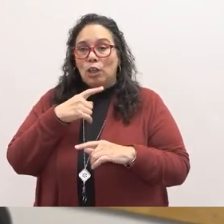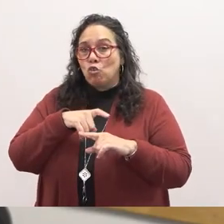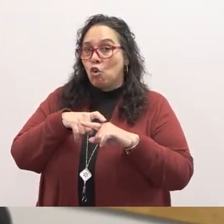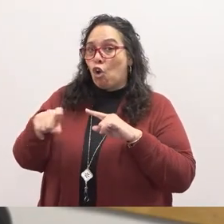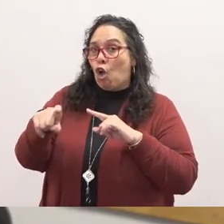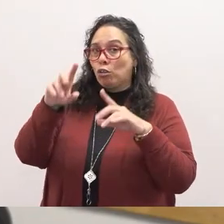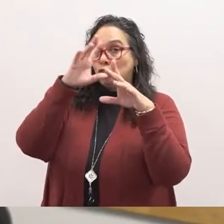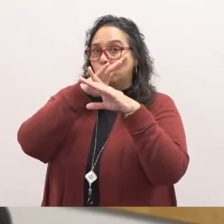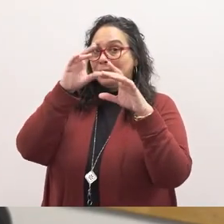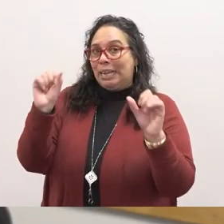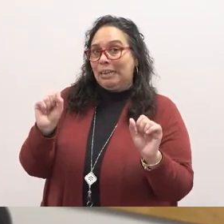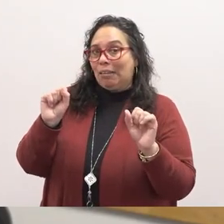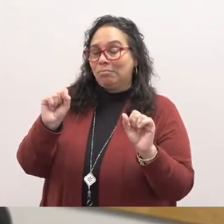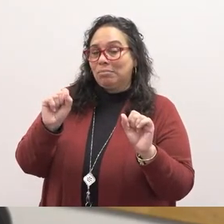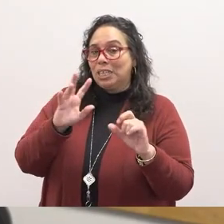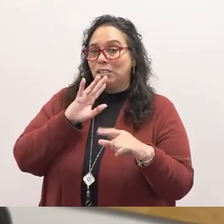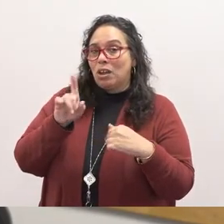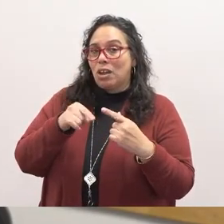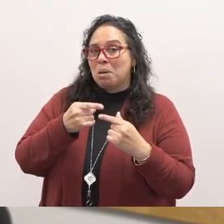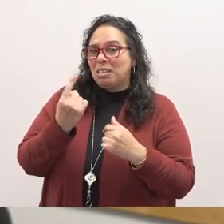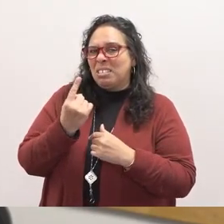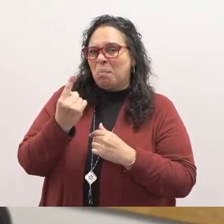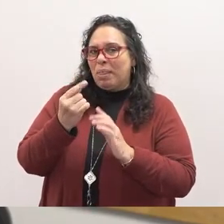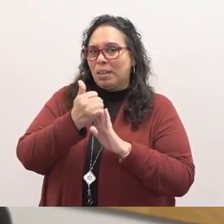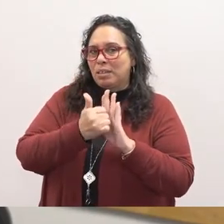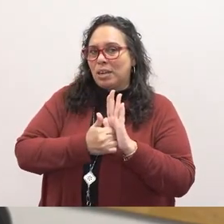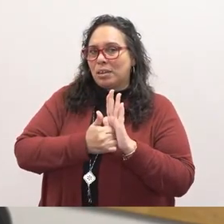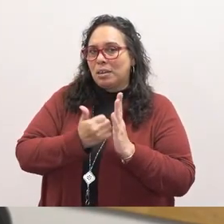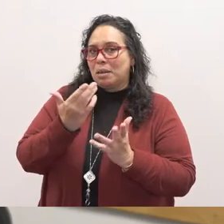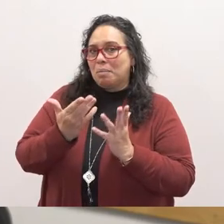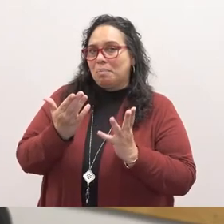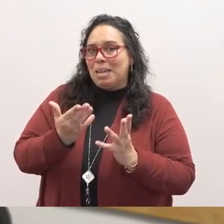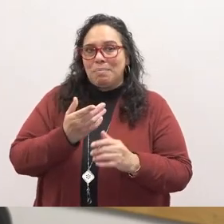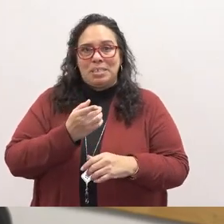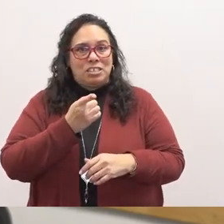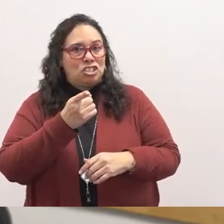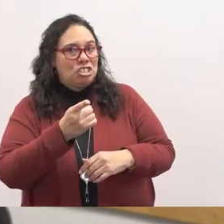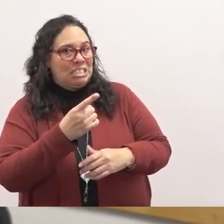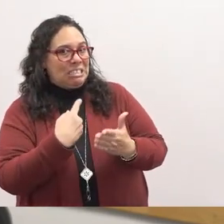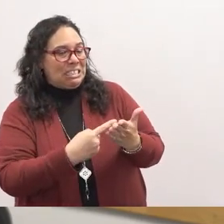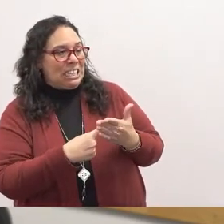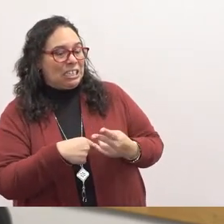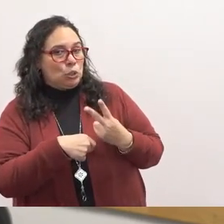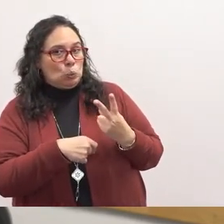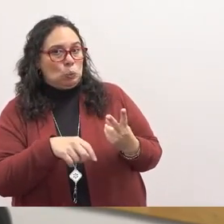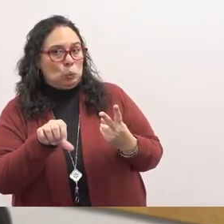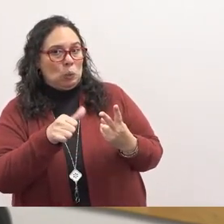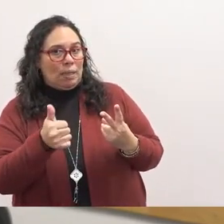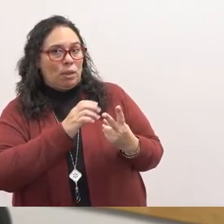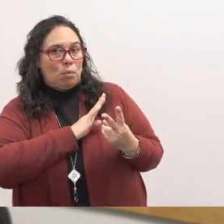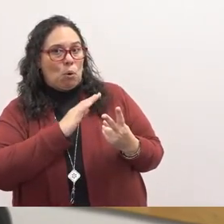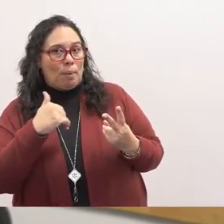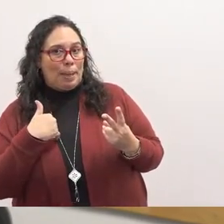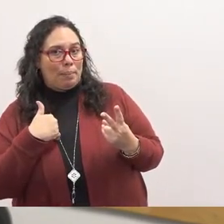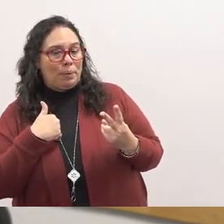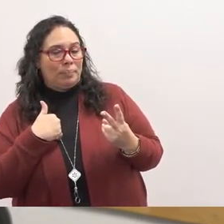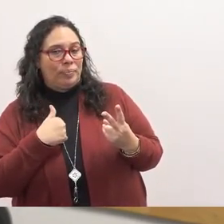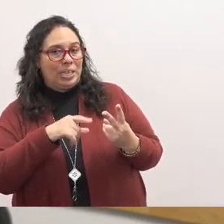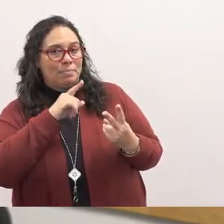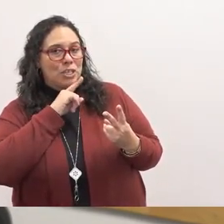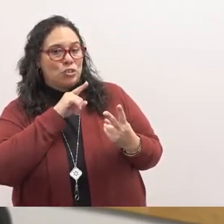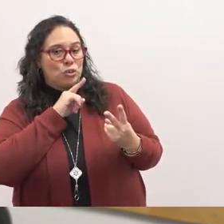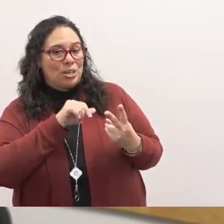to talk about an item on the agenda. She may have talked to another board member or two other board members about that same item. She wants to make sure